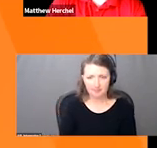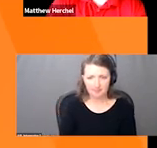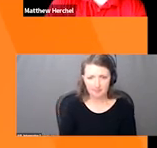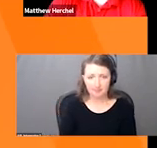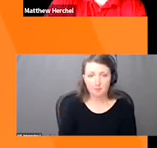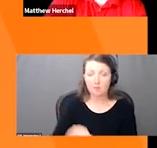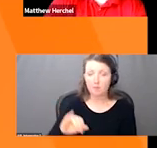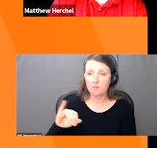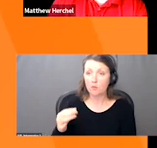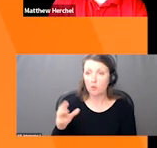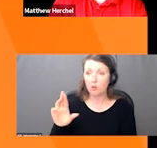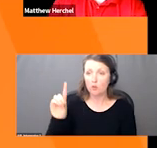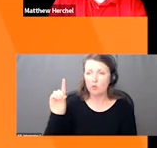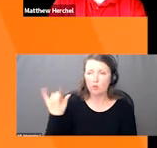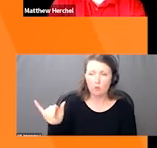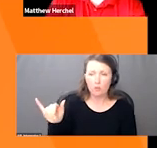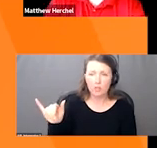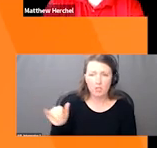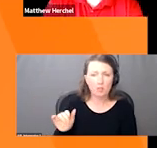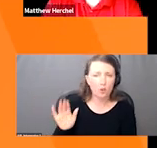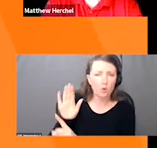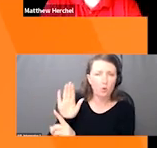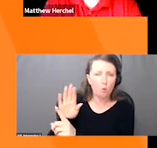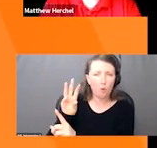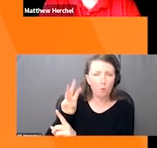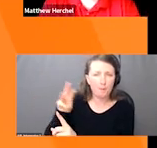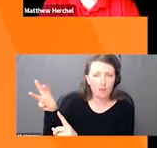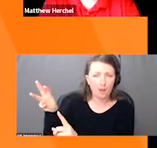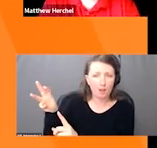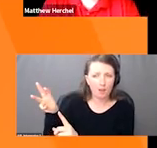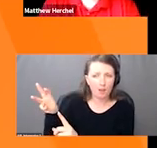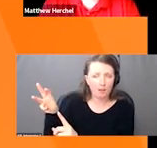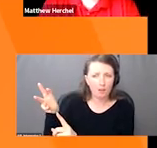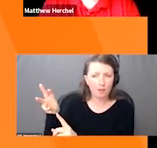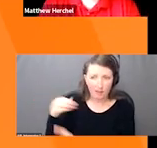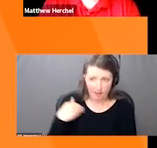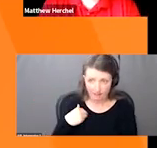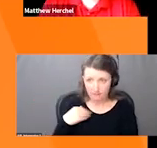Judy, that is your website. I would love to see. Do you have a LinkedIn?